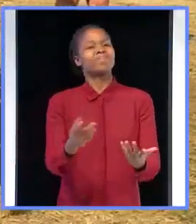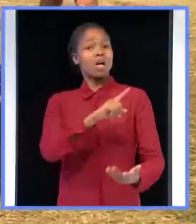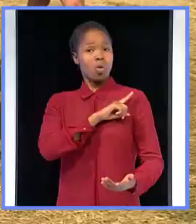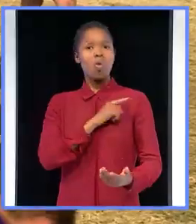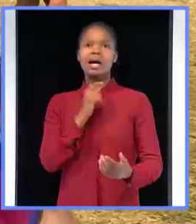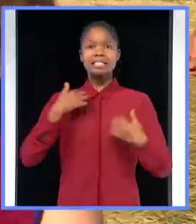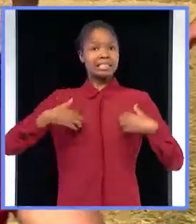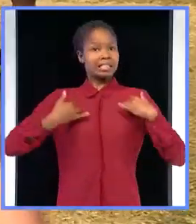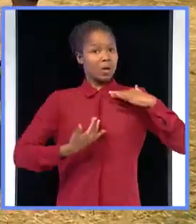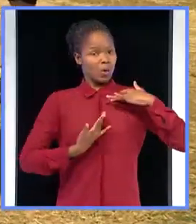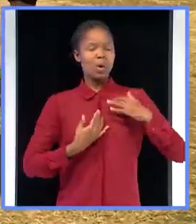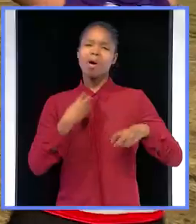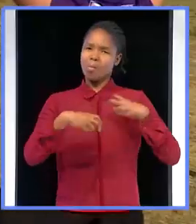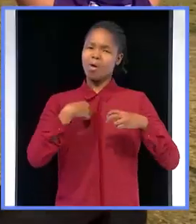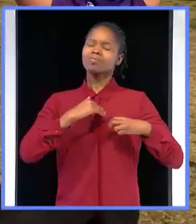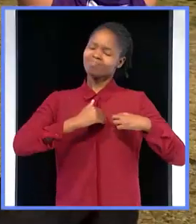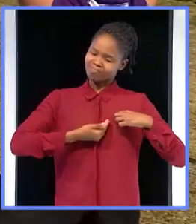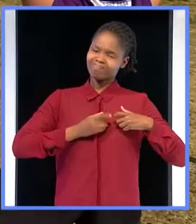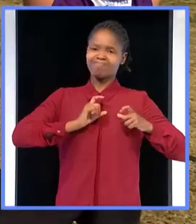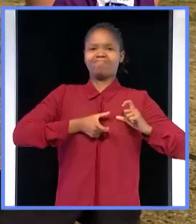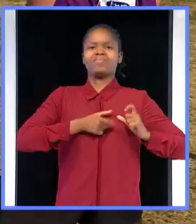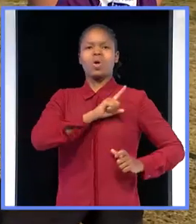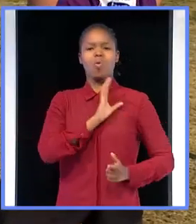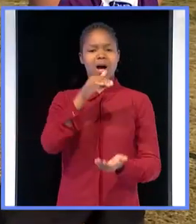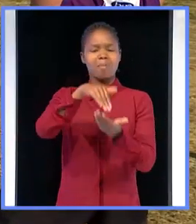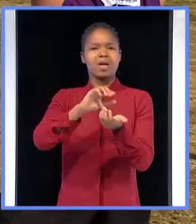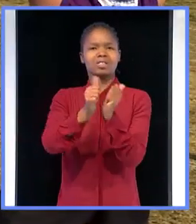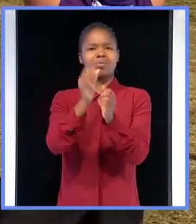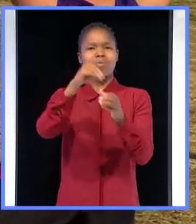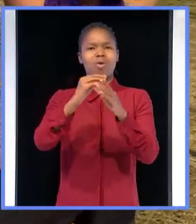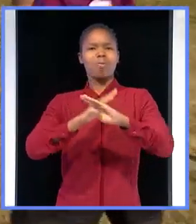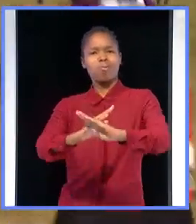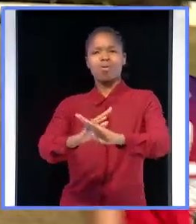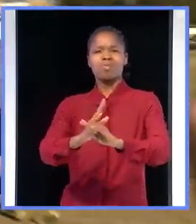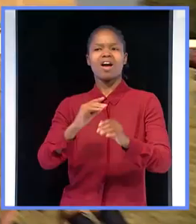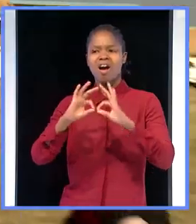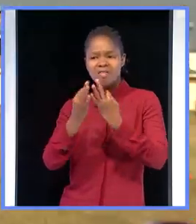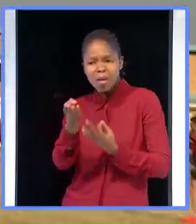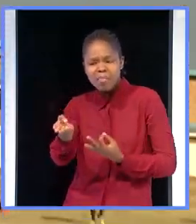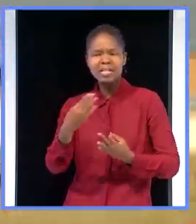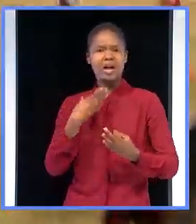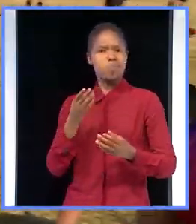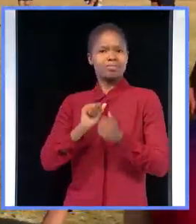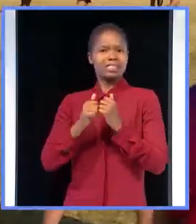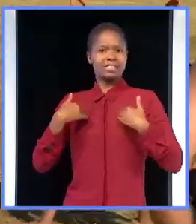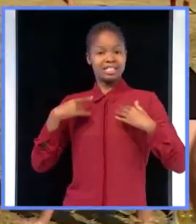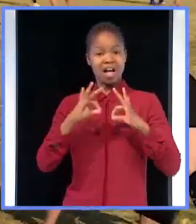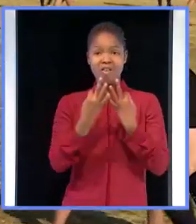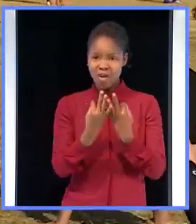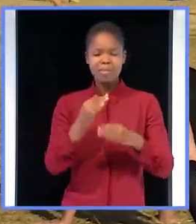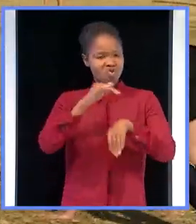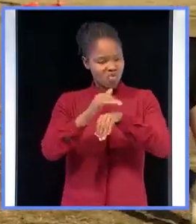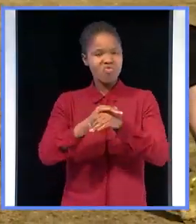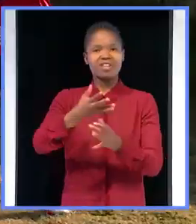I want to be here, but the problem is my heart is broken to come, to see that how my friends, my family is playing. Because you know, rugby is like family, it's not